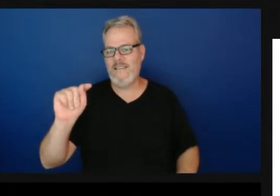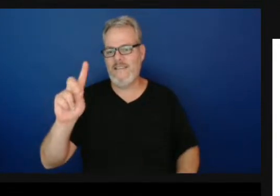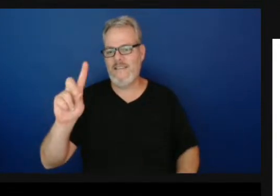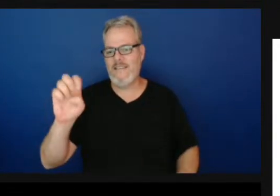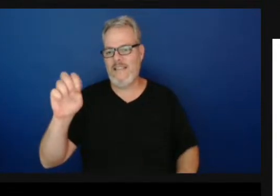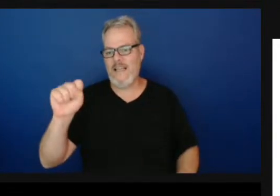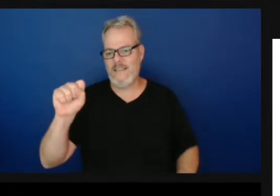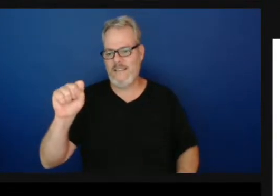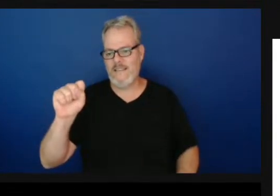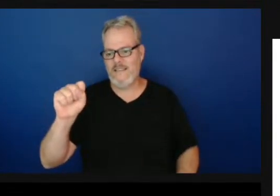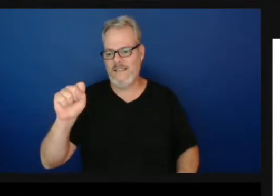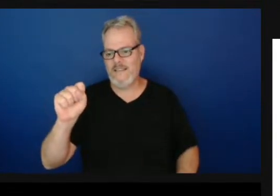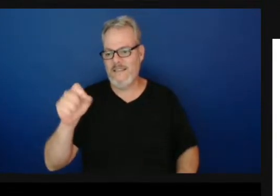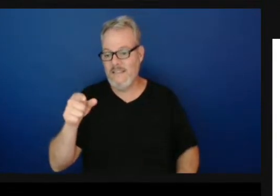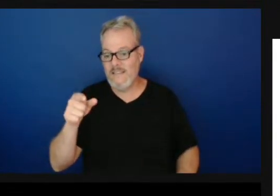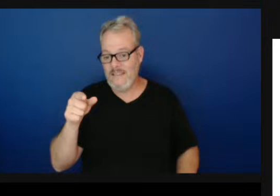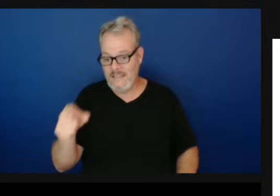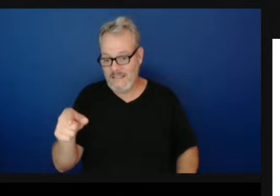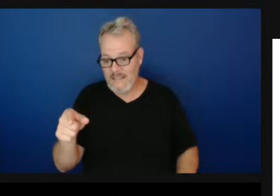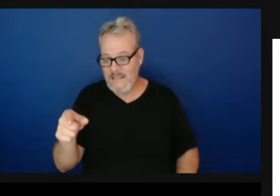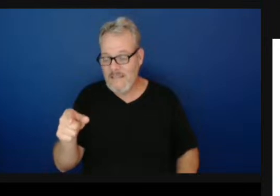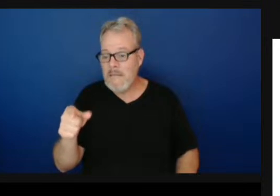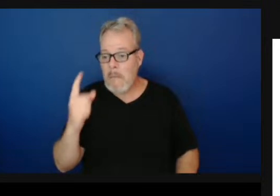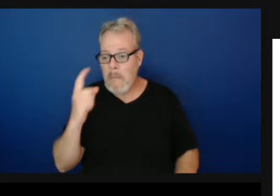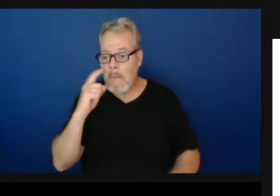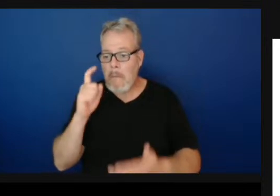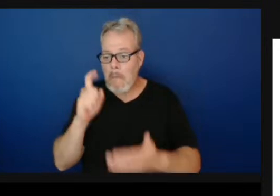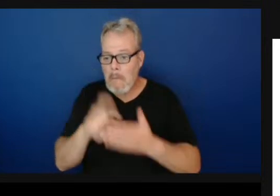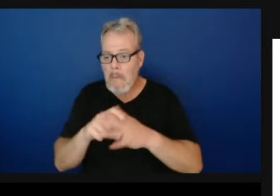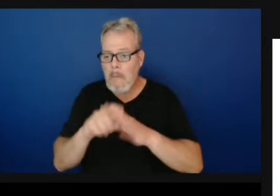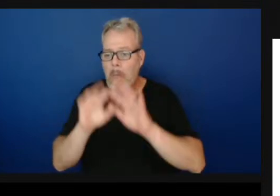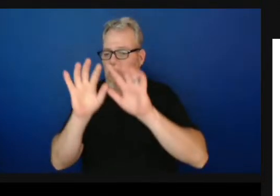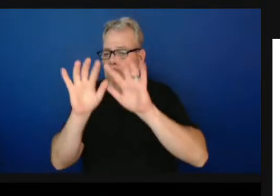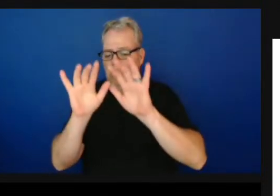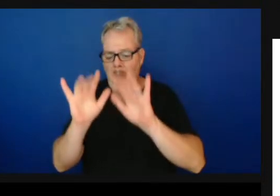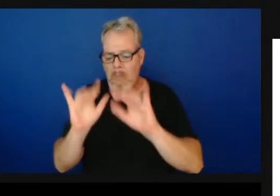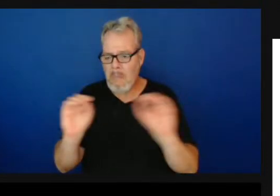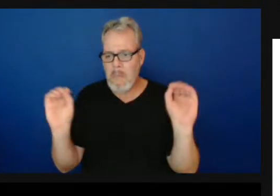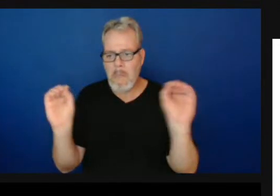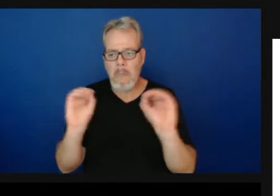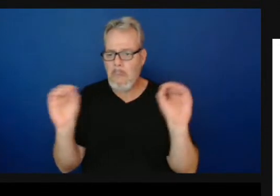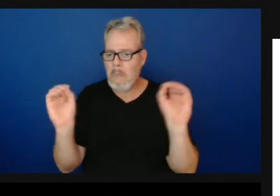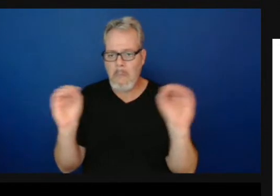rift. Installed in 2024, but showing nothing unusual happening.